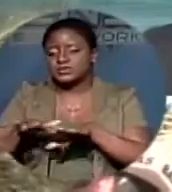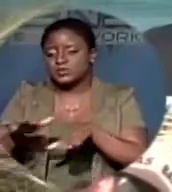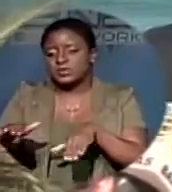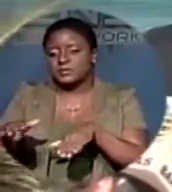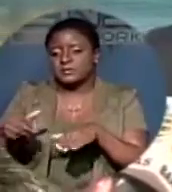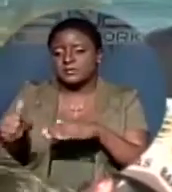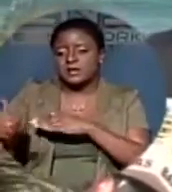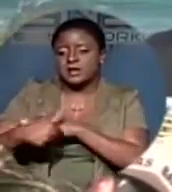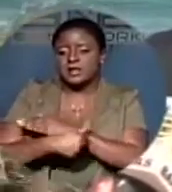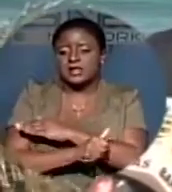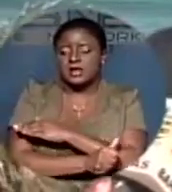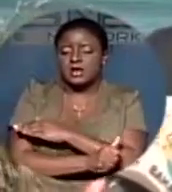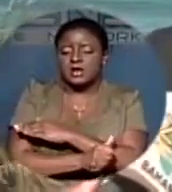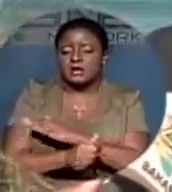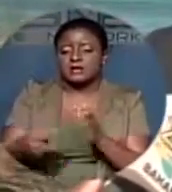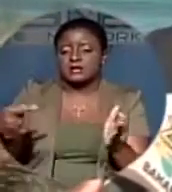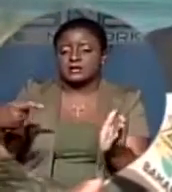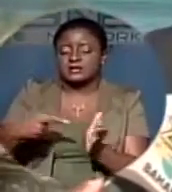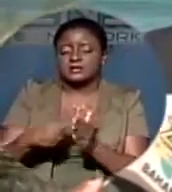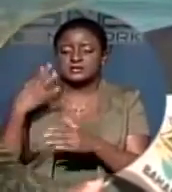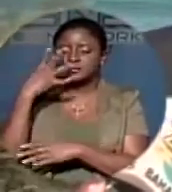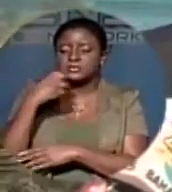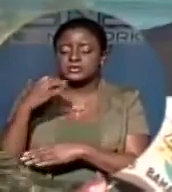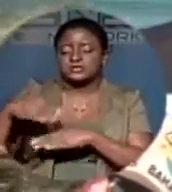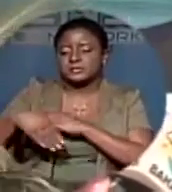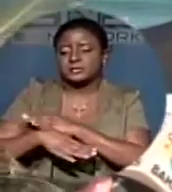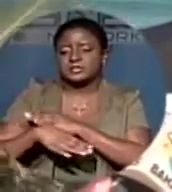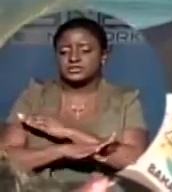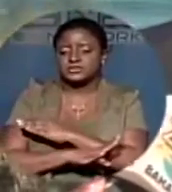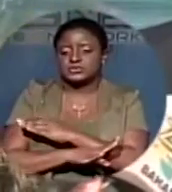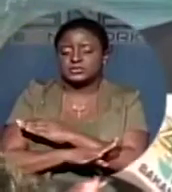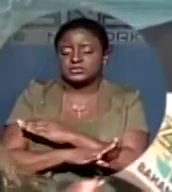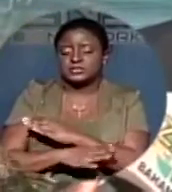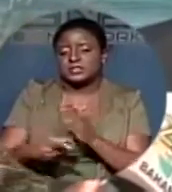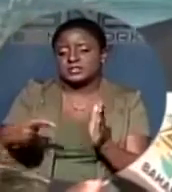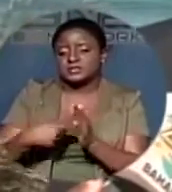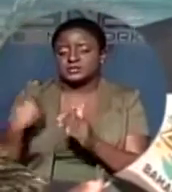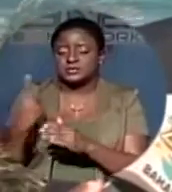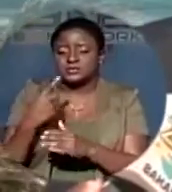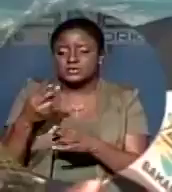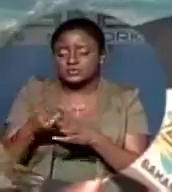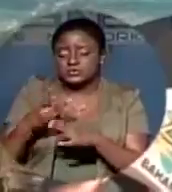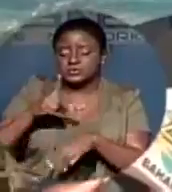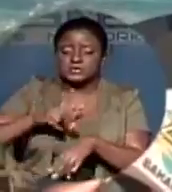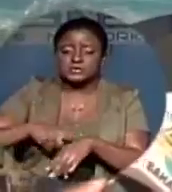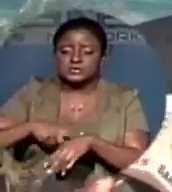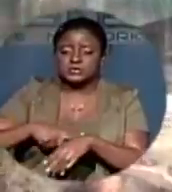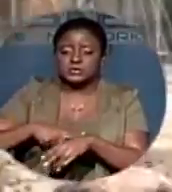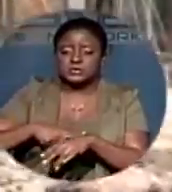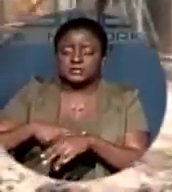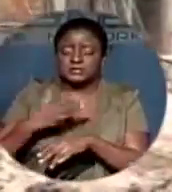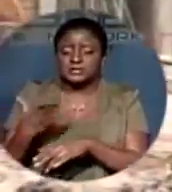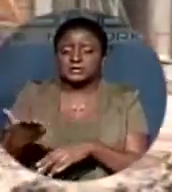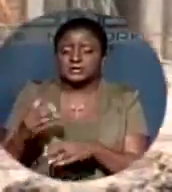swim along this beautiful beach. This is simply a temporary